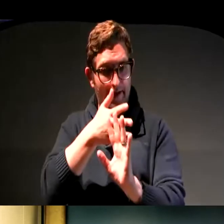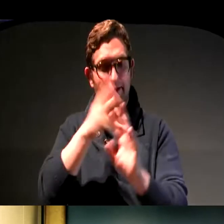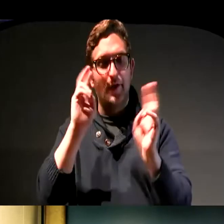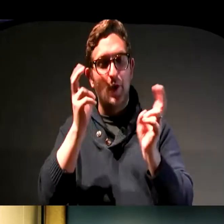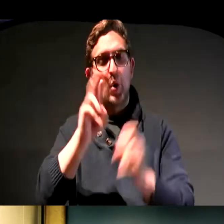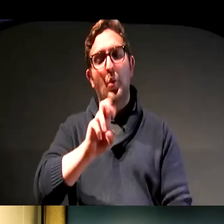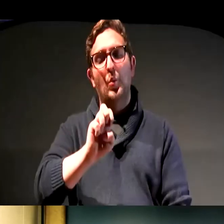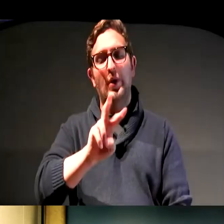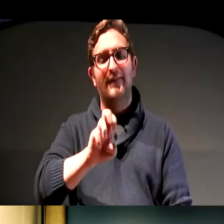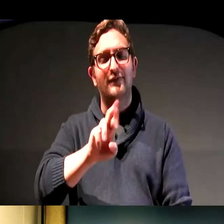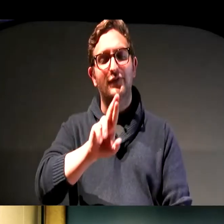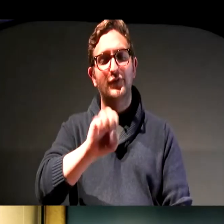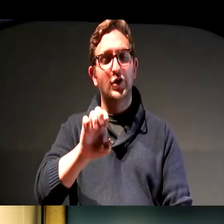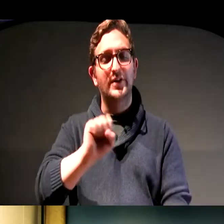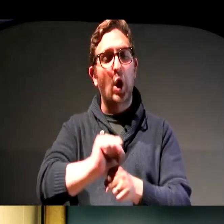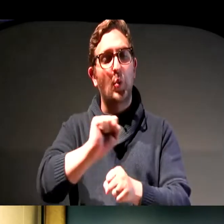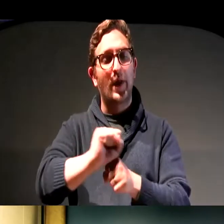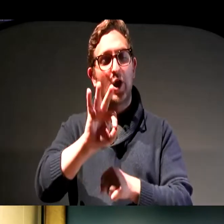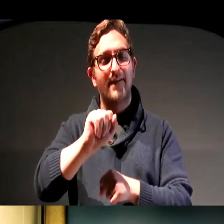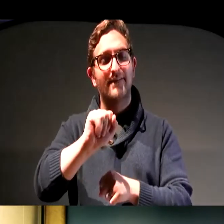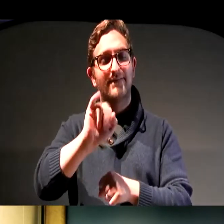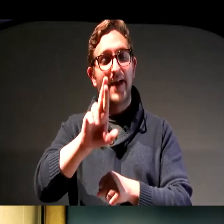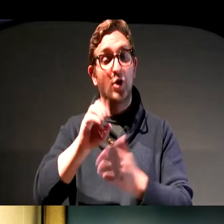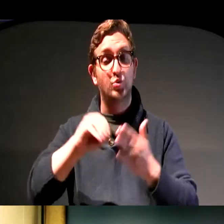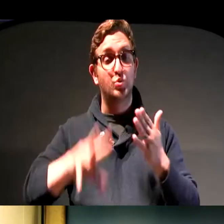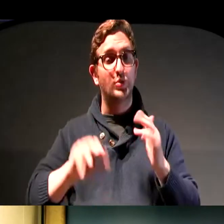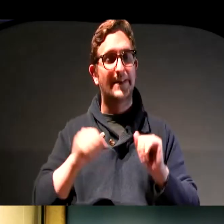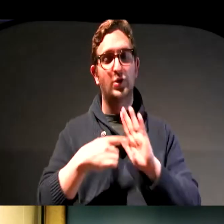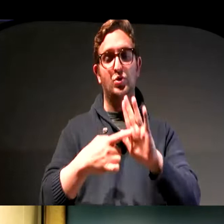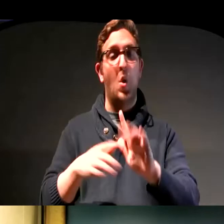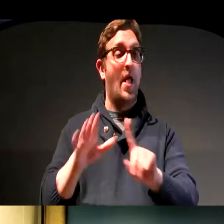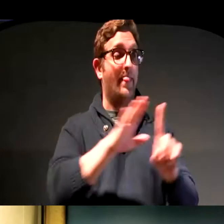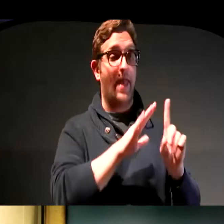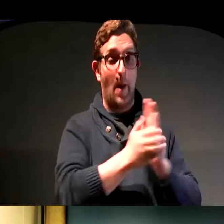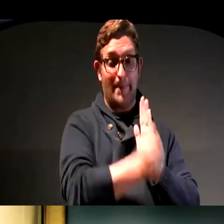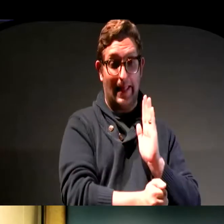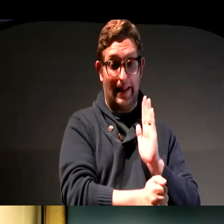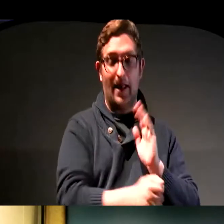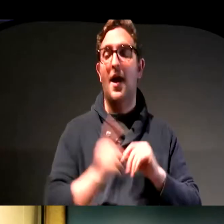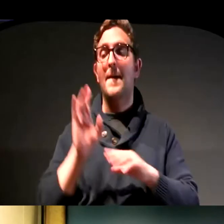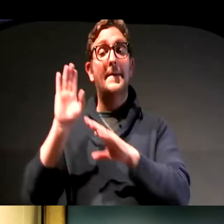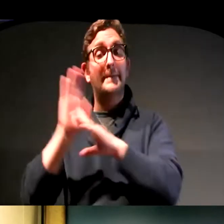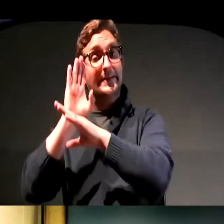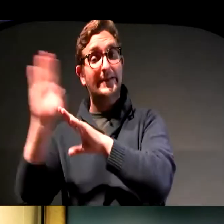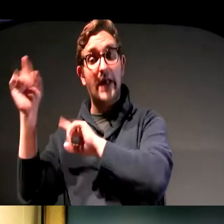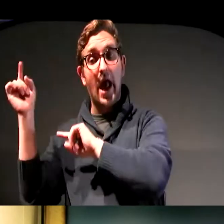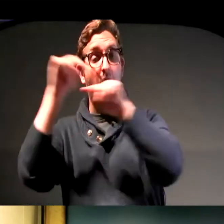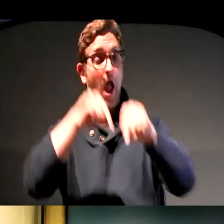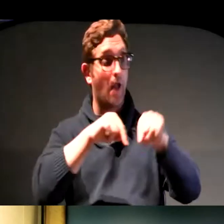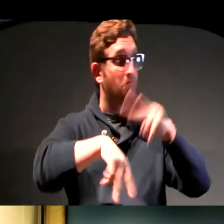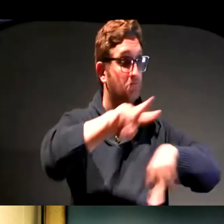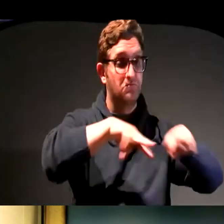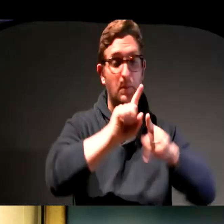fair, where students can kind of showcase their abilities and their strengths. And our business partners come in either in person or virtually to meet